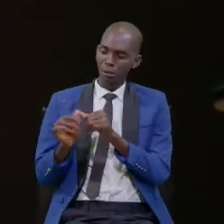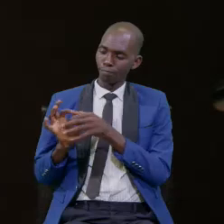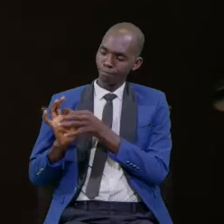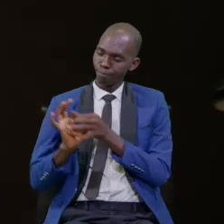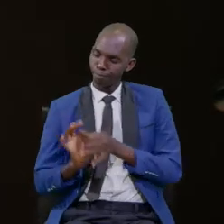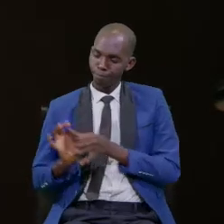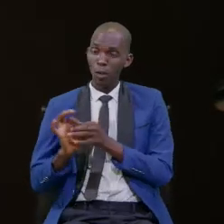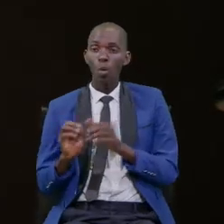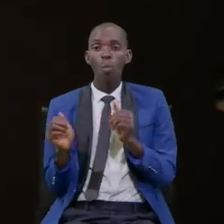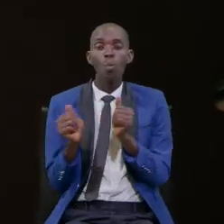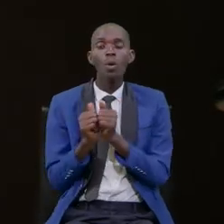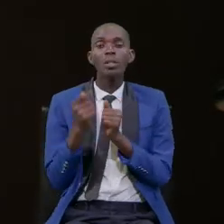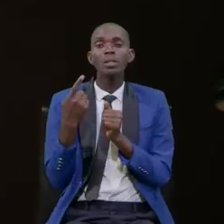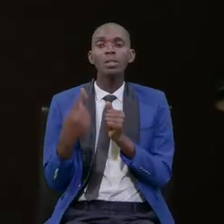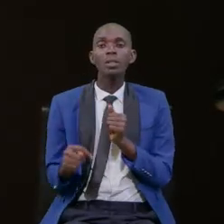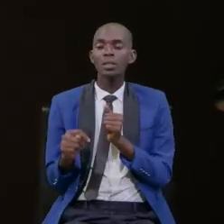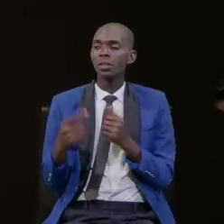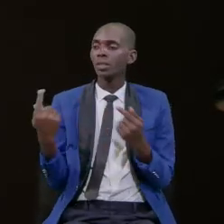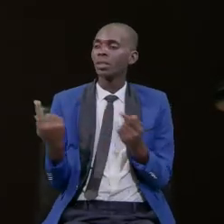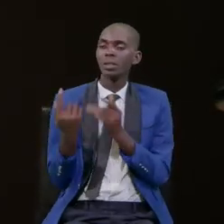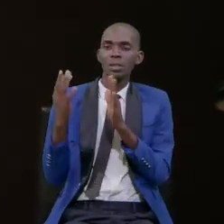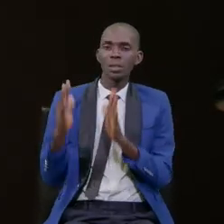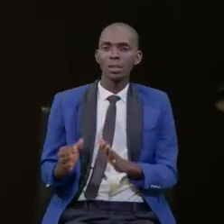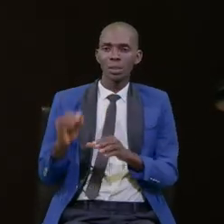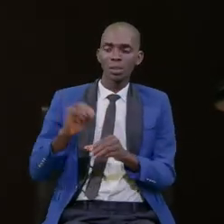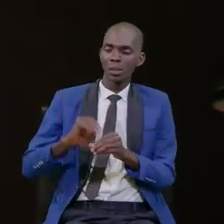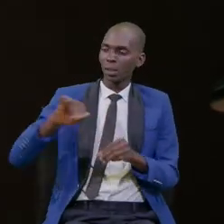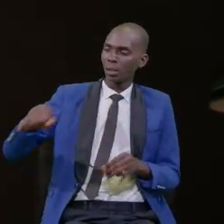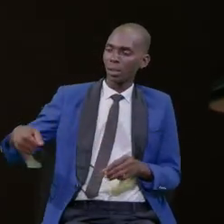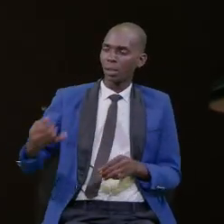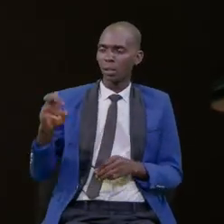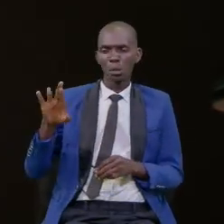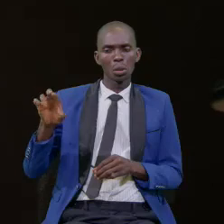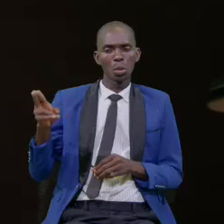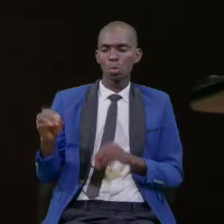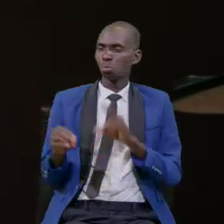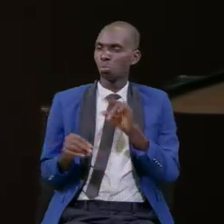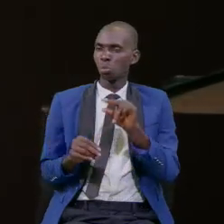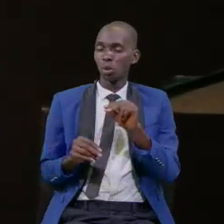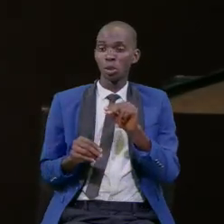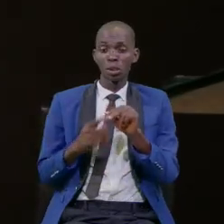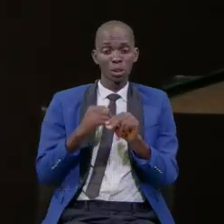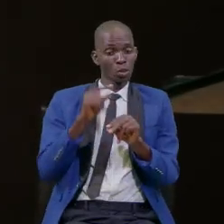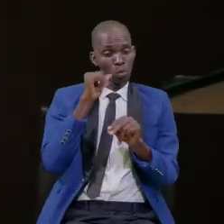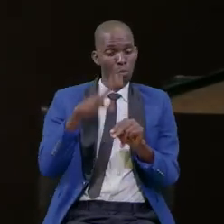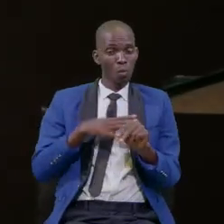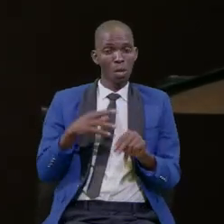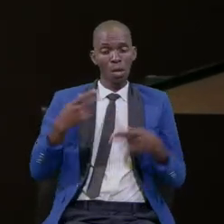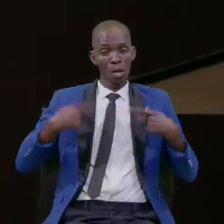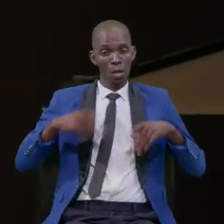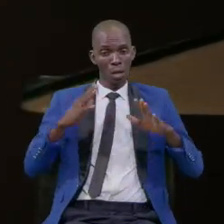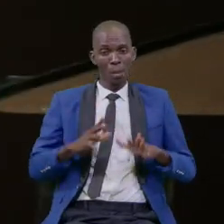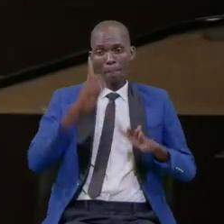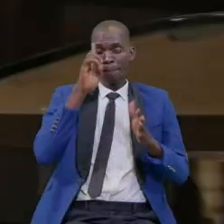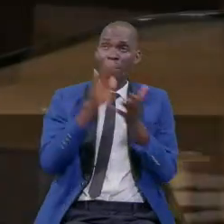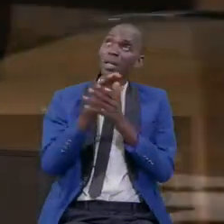fellowship with the pagans in Jericho. No. She believed in God, and